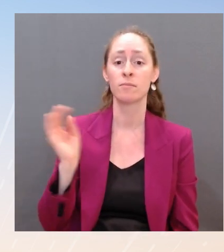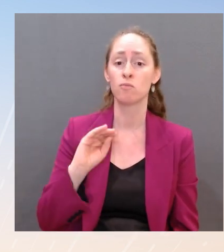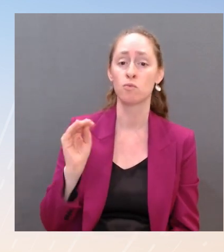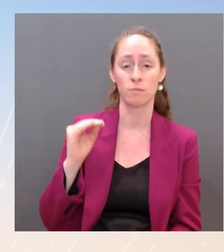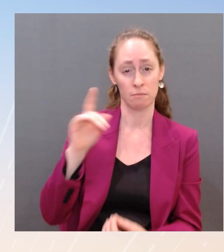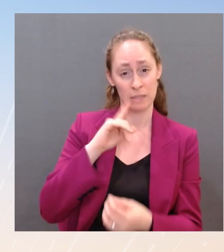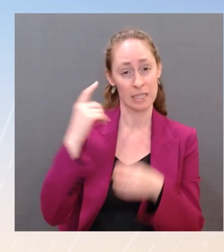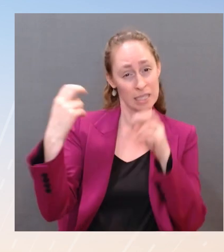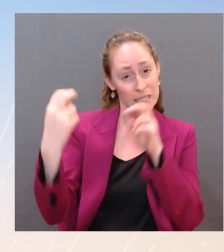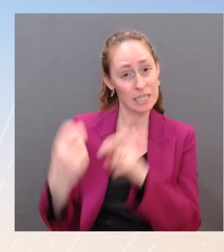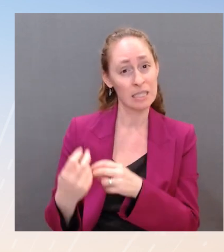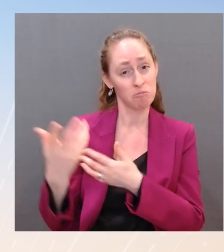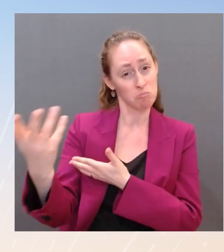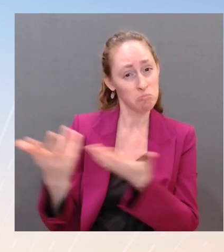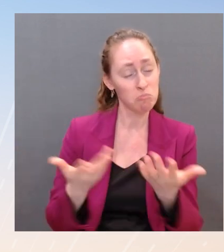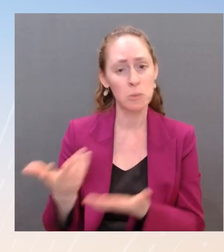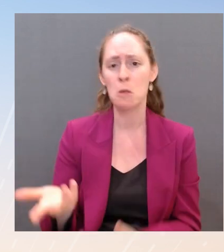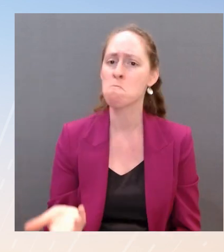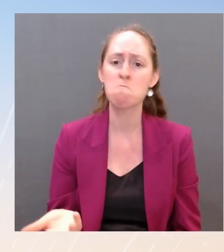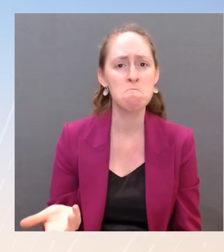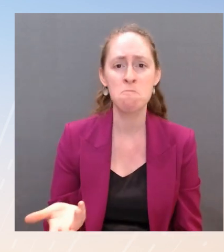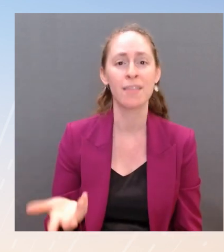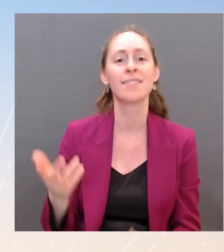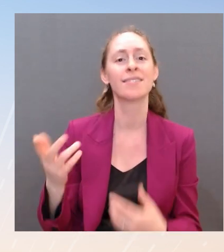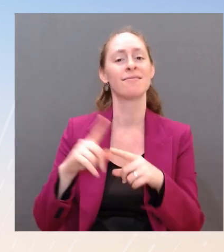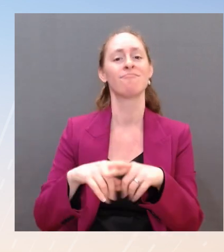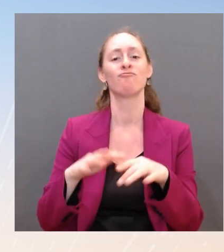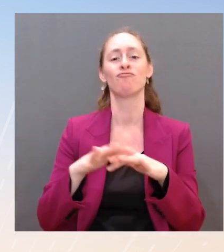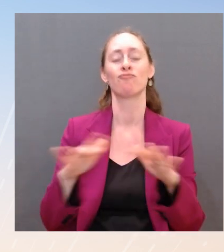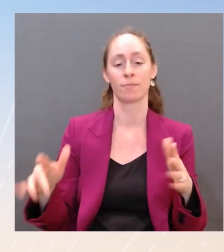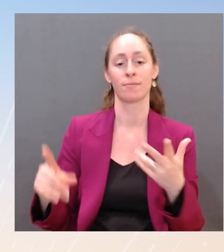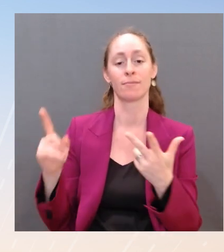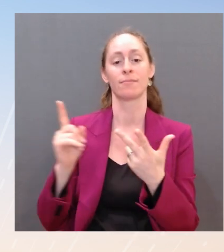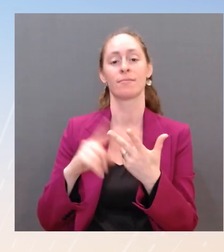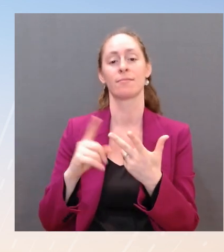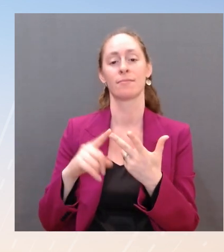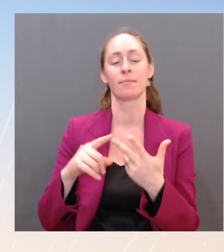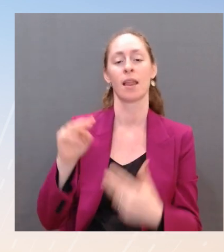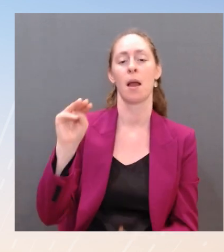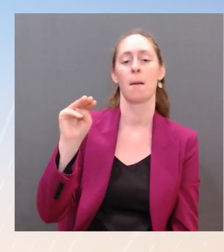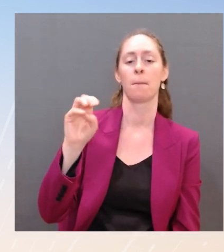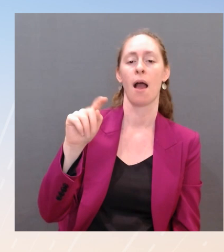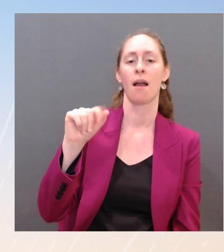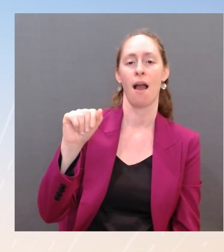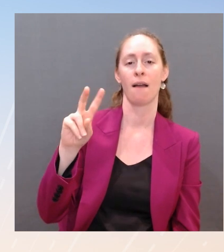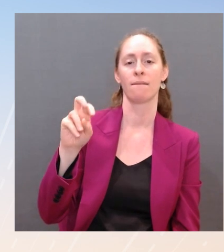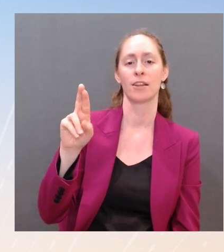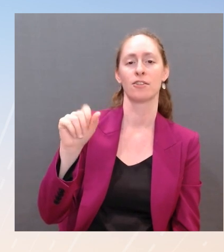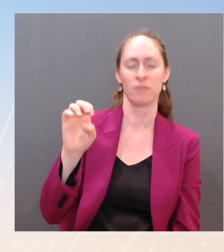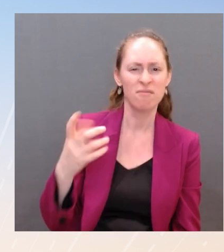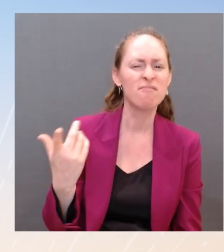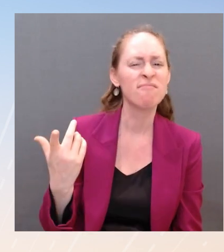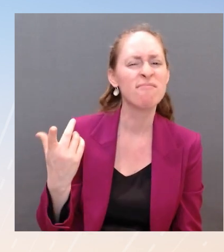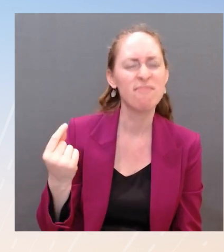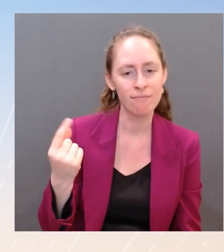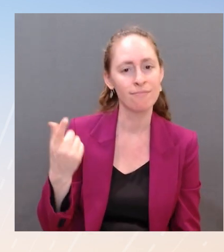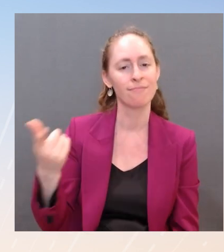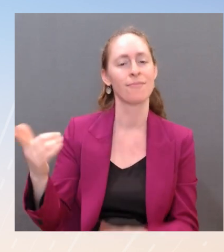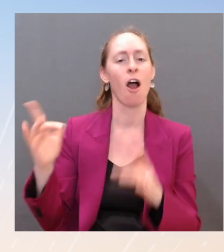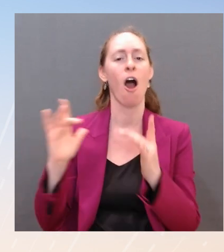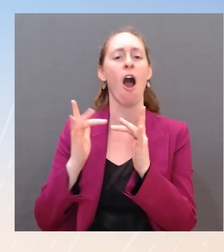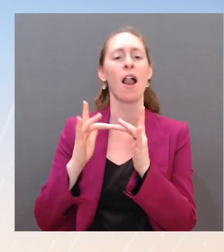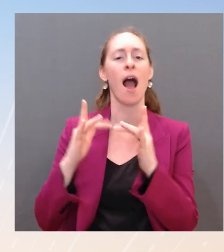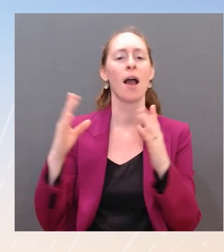a metaverse where people are able to create avatars and have an online community where they feel seen and where they are connected with resources